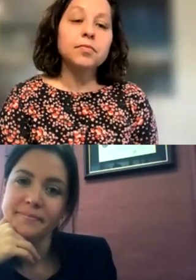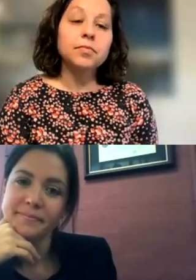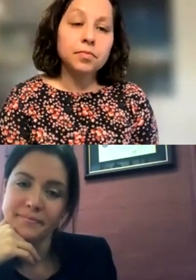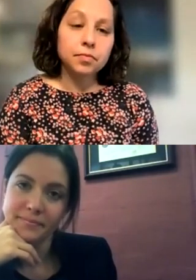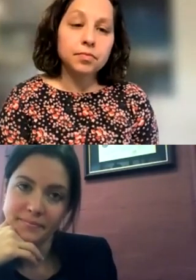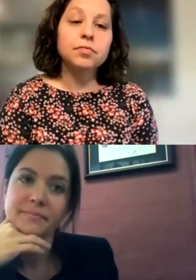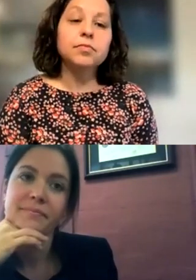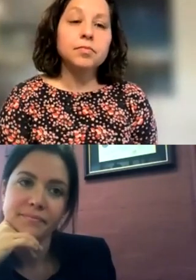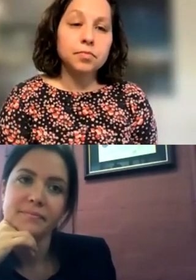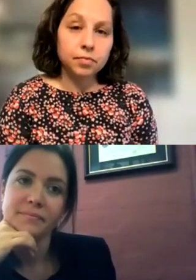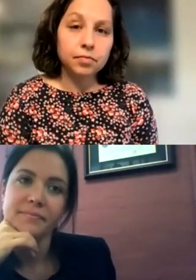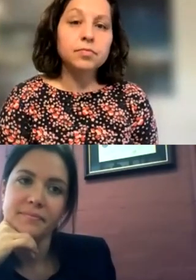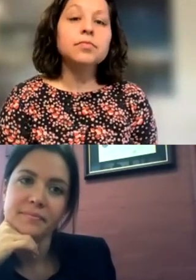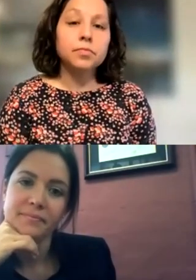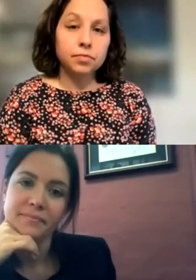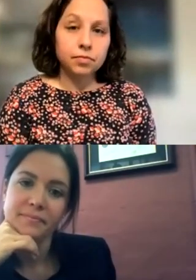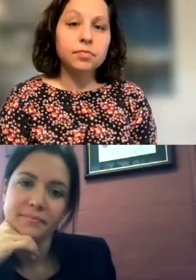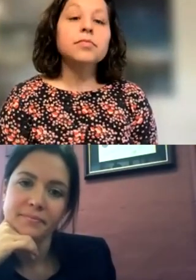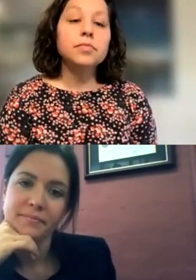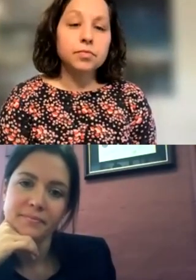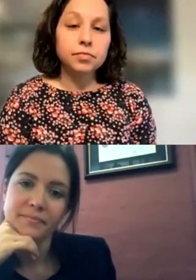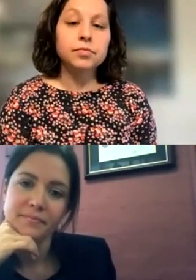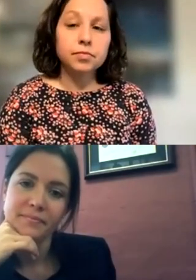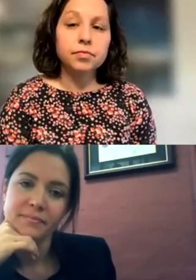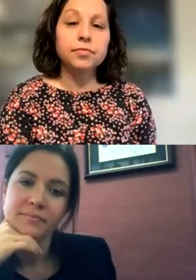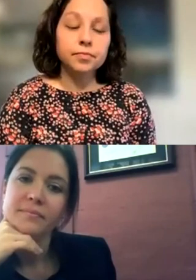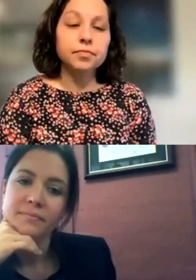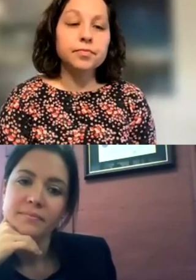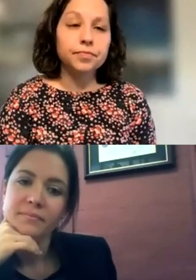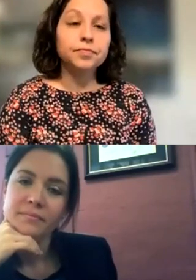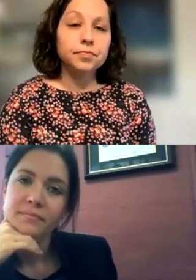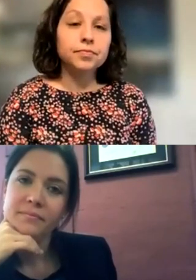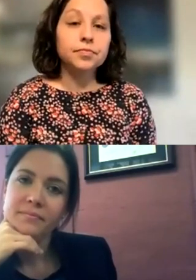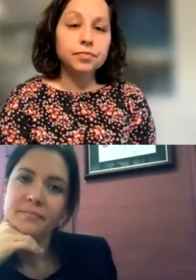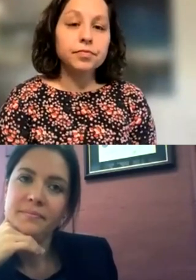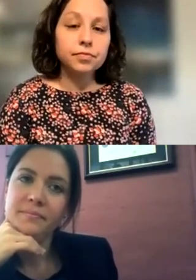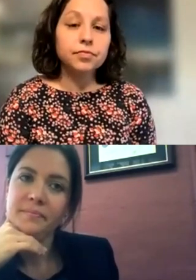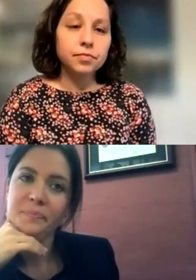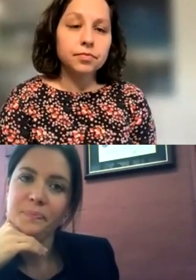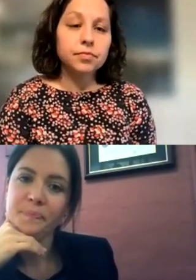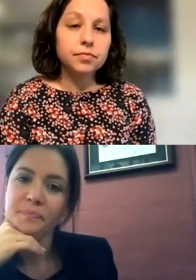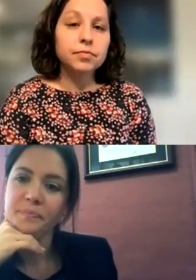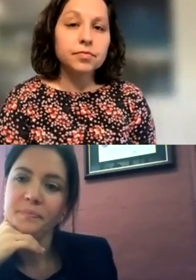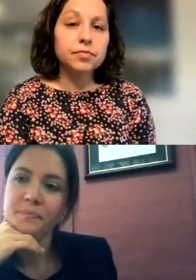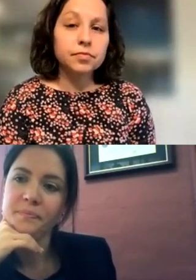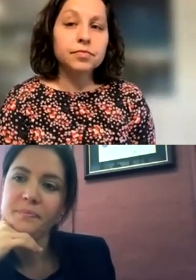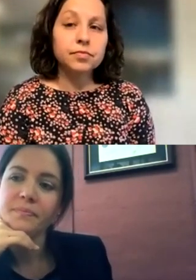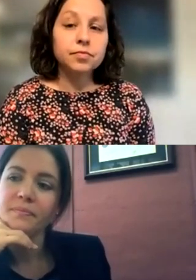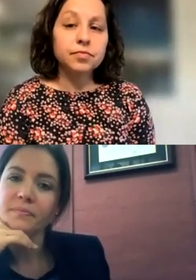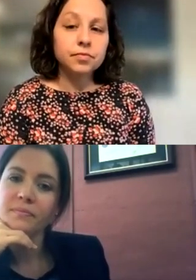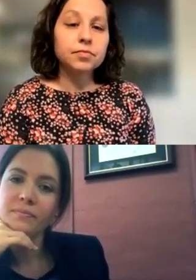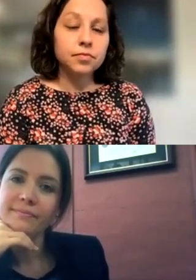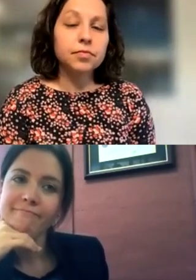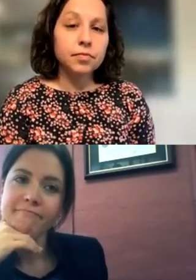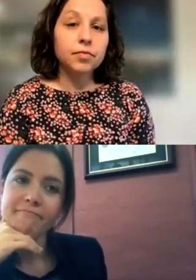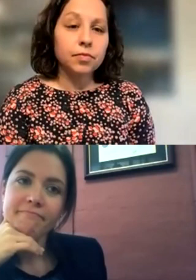struggling with giving feedback to a medical student. Can you come observe? Can you give me some pointers? So, it's not just encapsulated